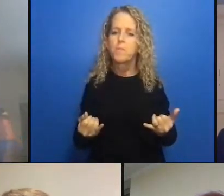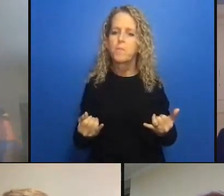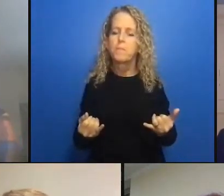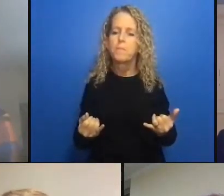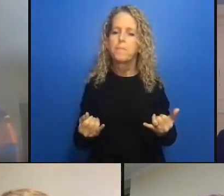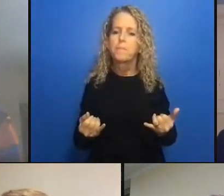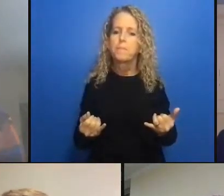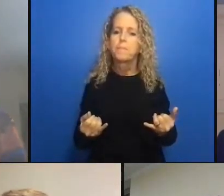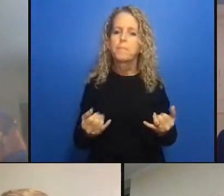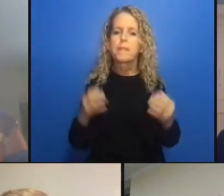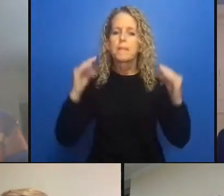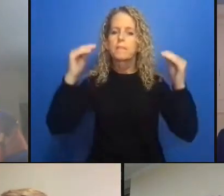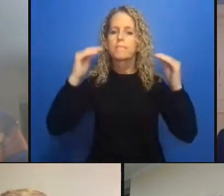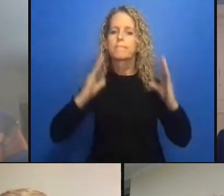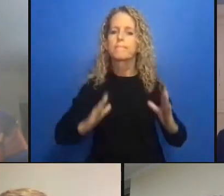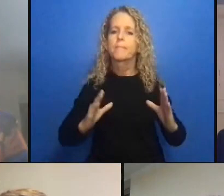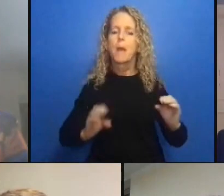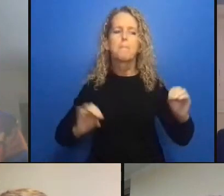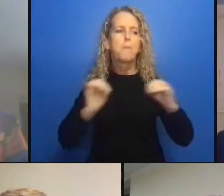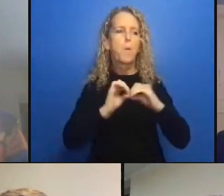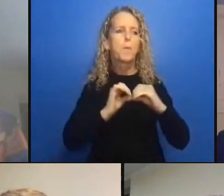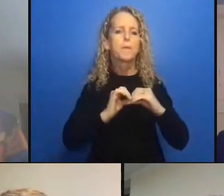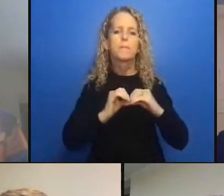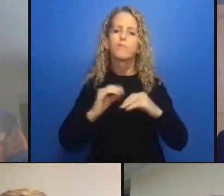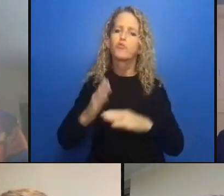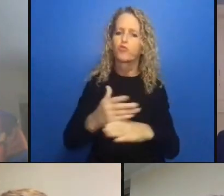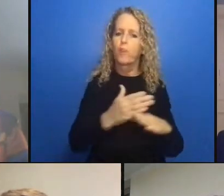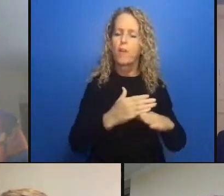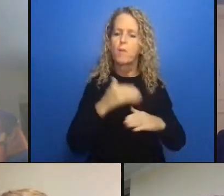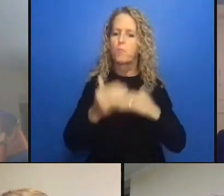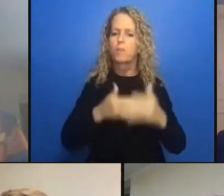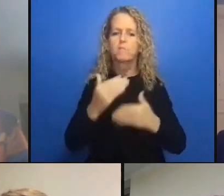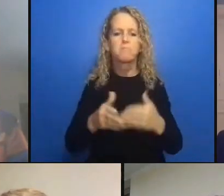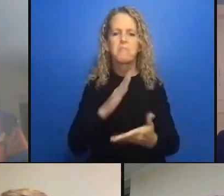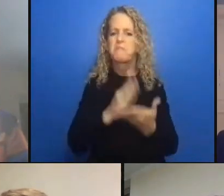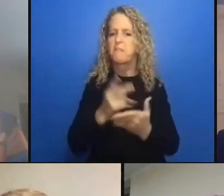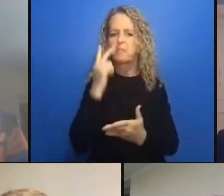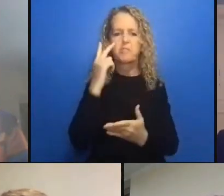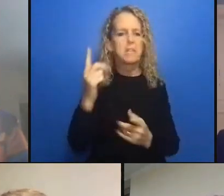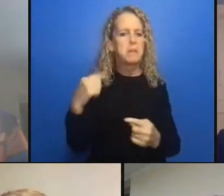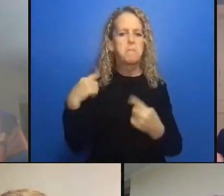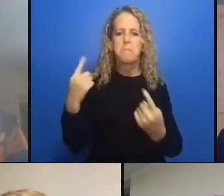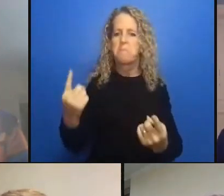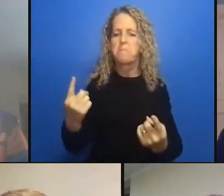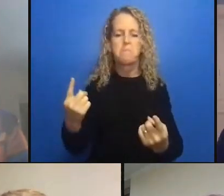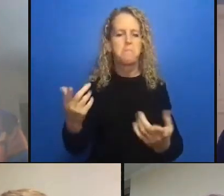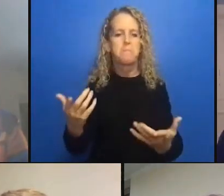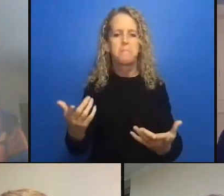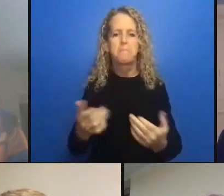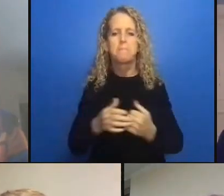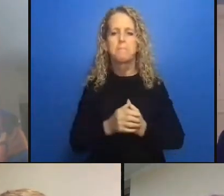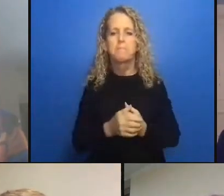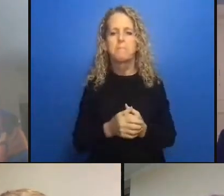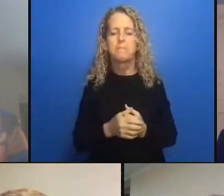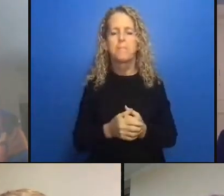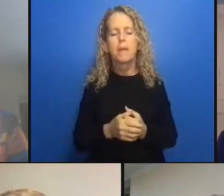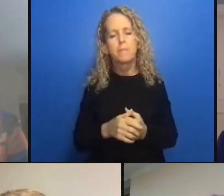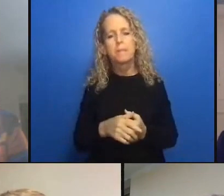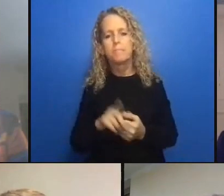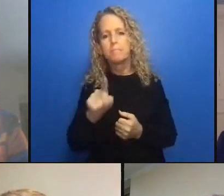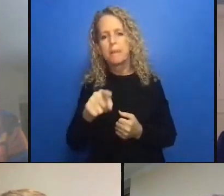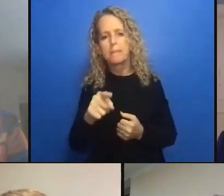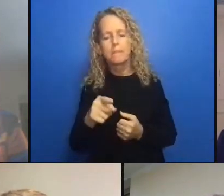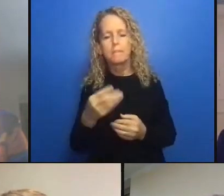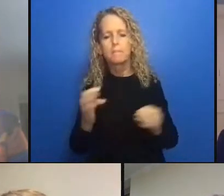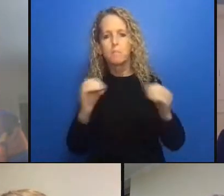to sharing the process that I haven't seen in my lifetime. We've got a ways to go, but we're going to come out